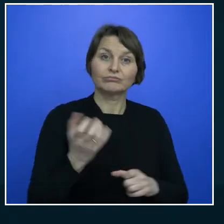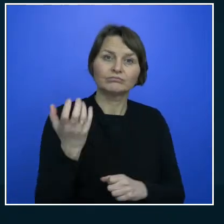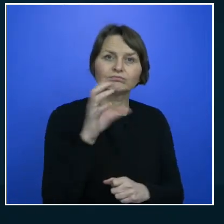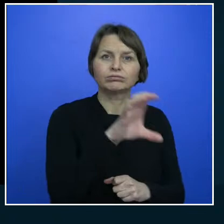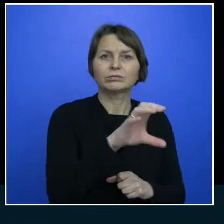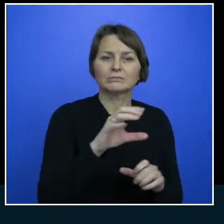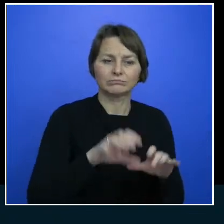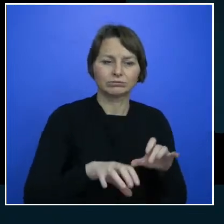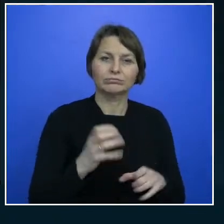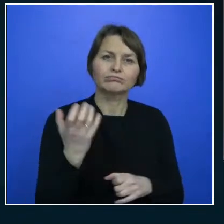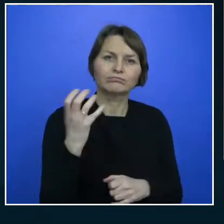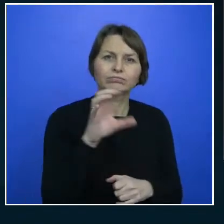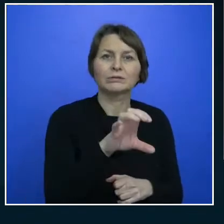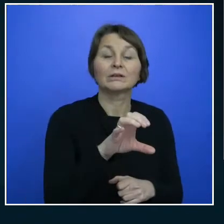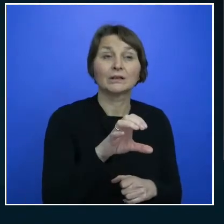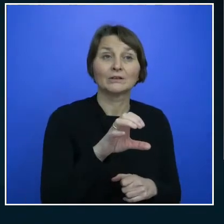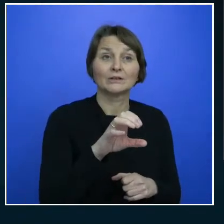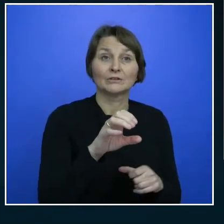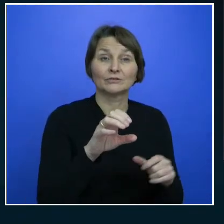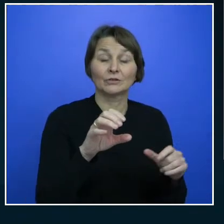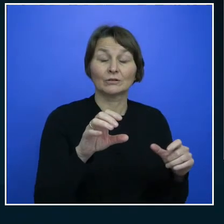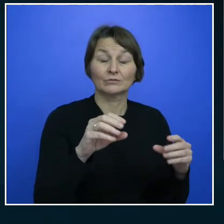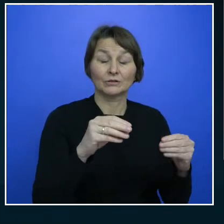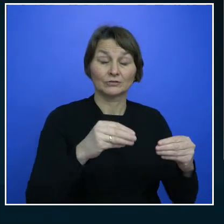You can see that here. I didn't do it